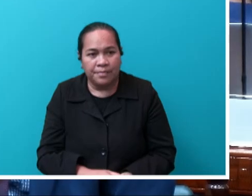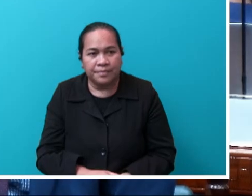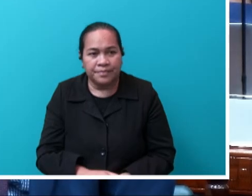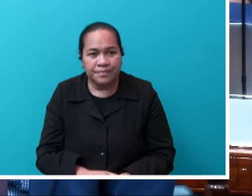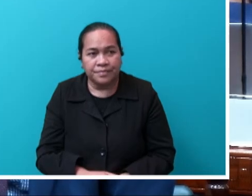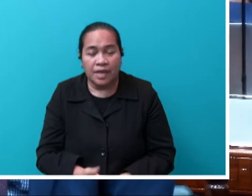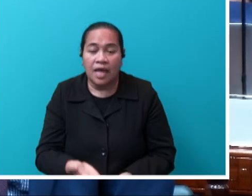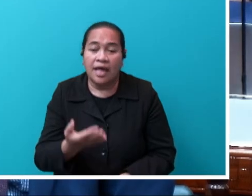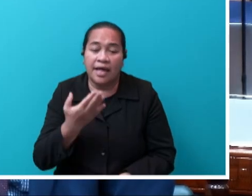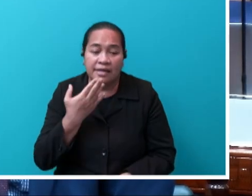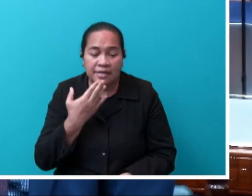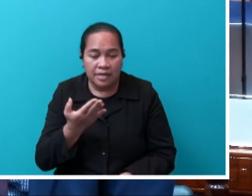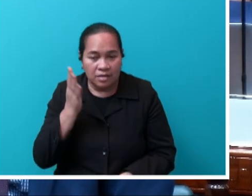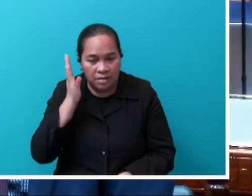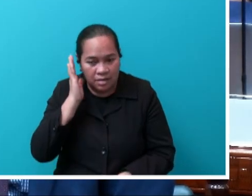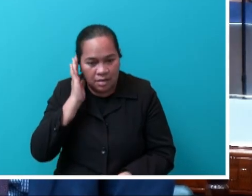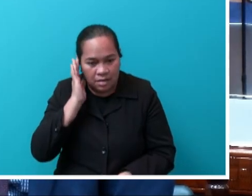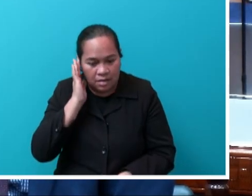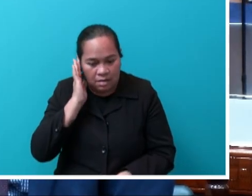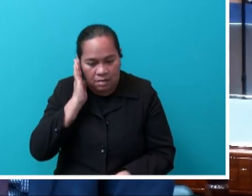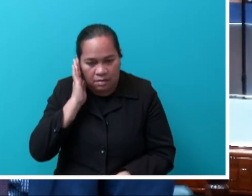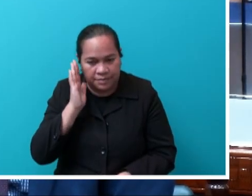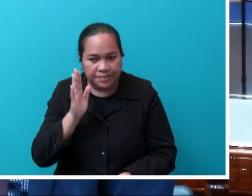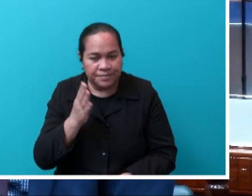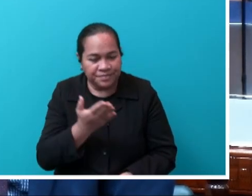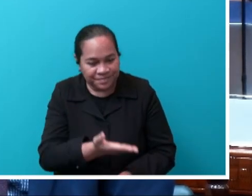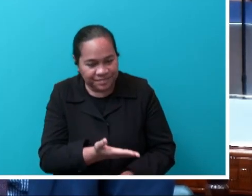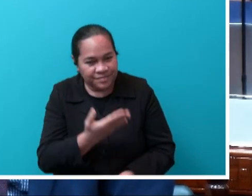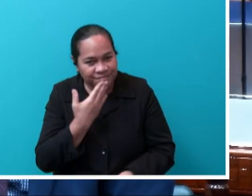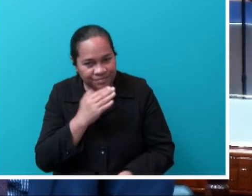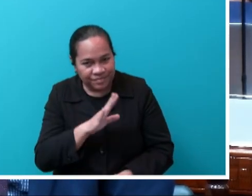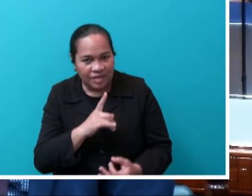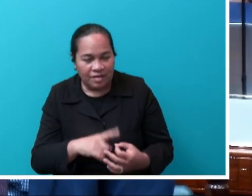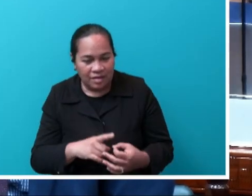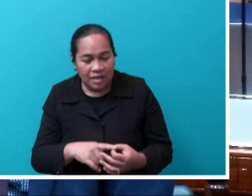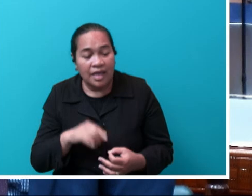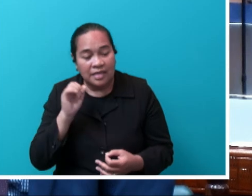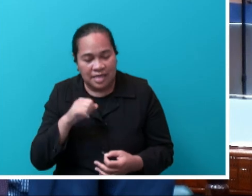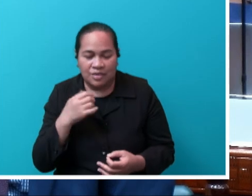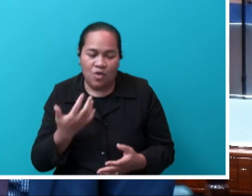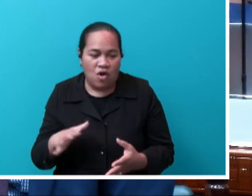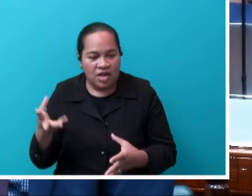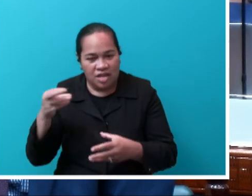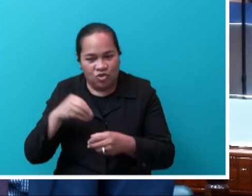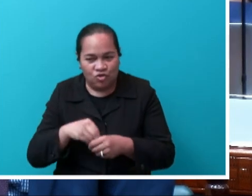Thank you, Honorable Joseph Nan. Yes, we have included